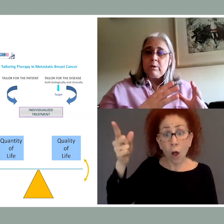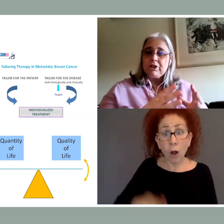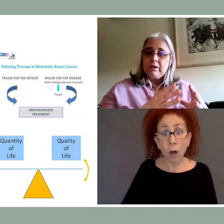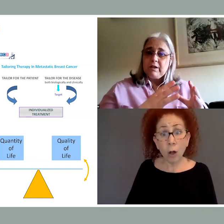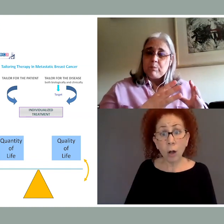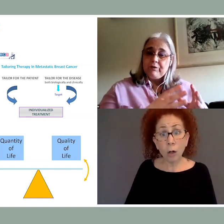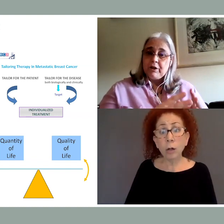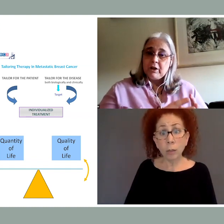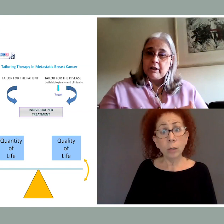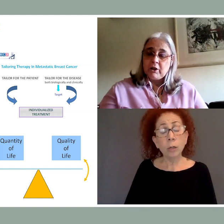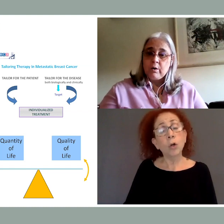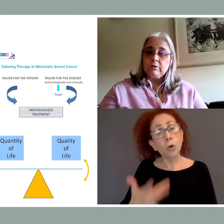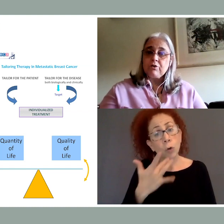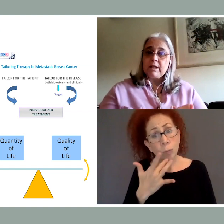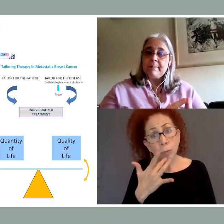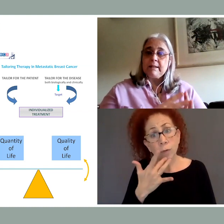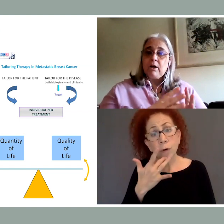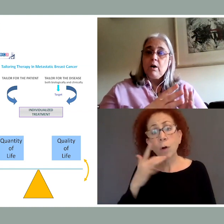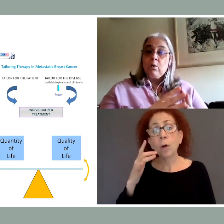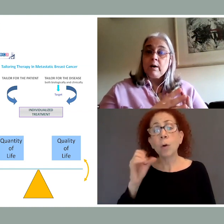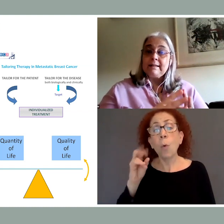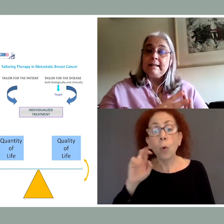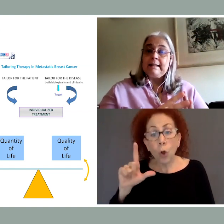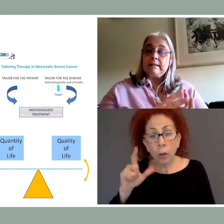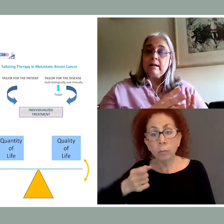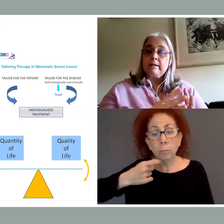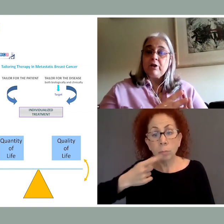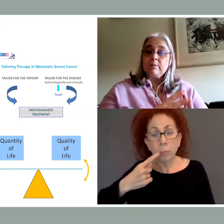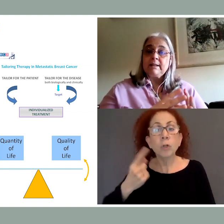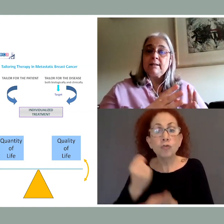we would prefer an oral treatment, or